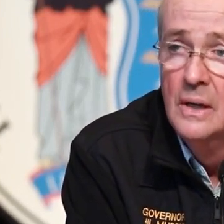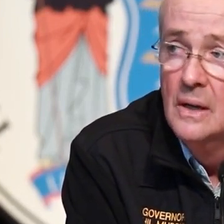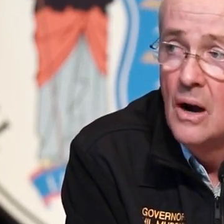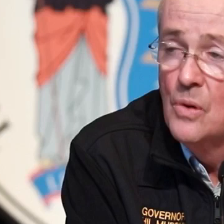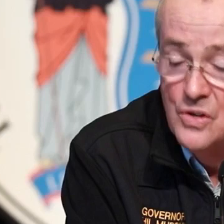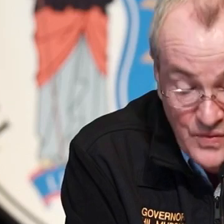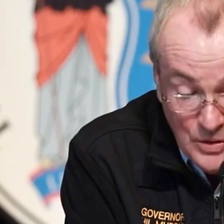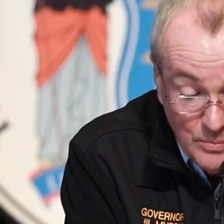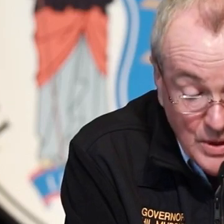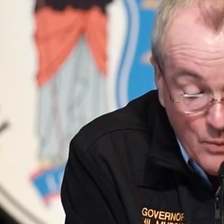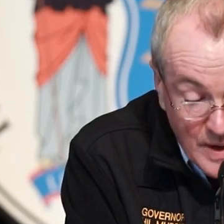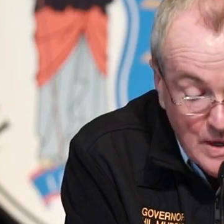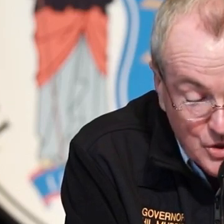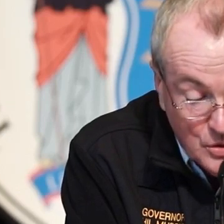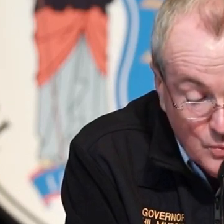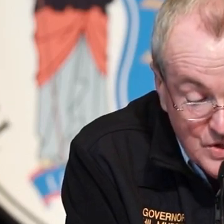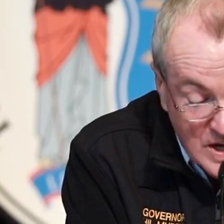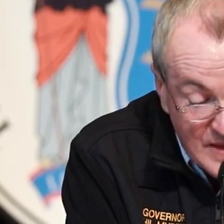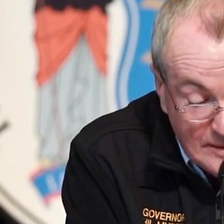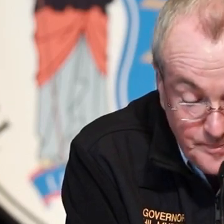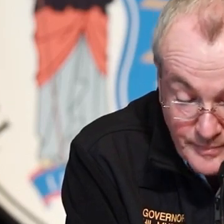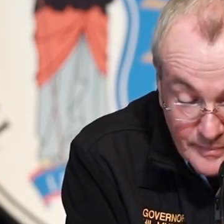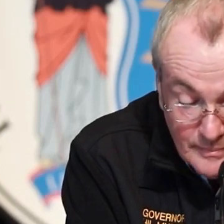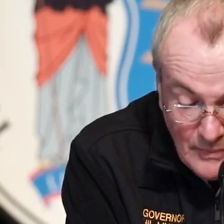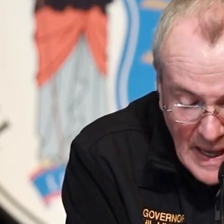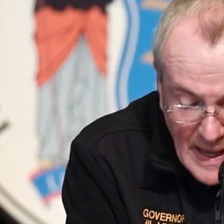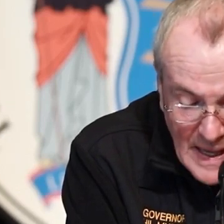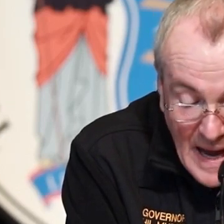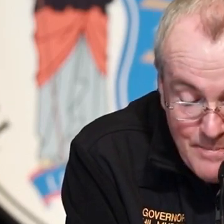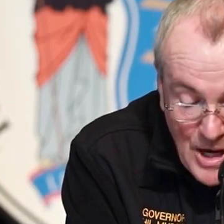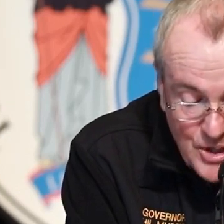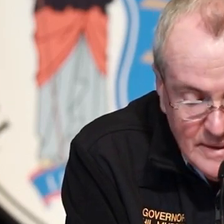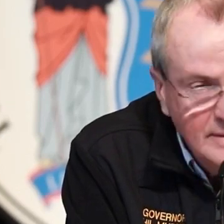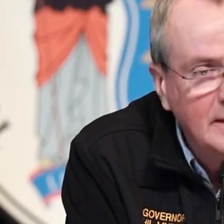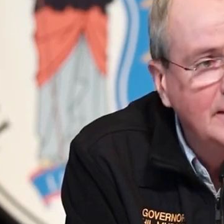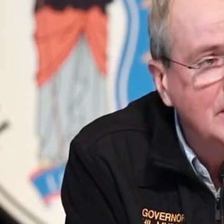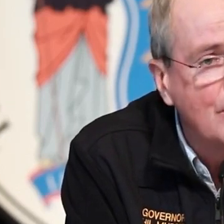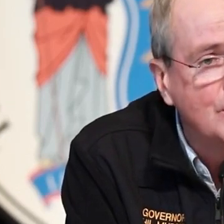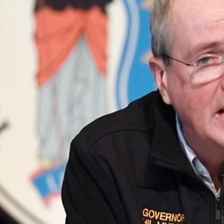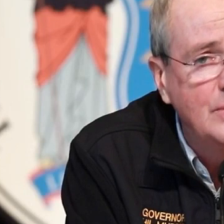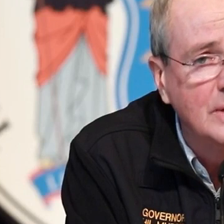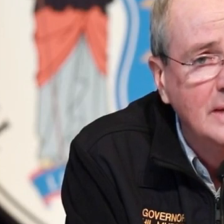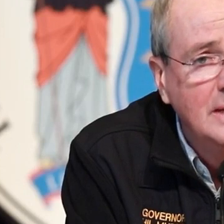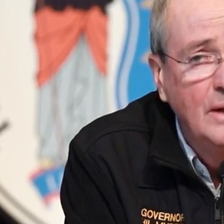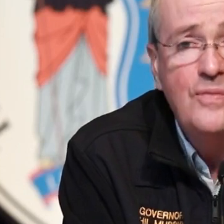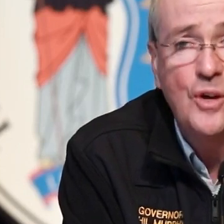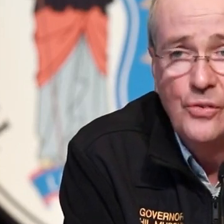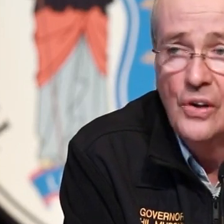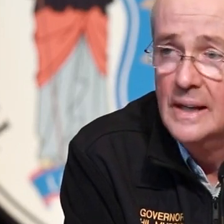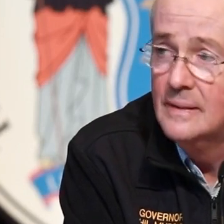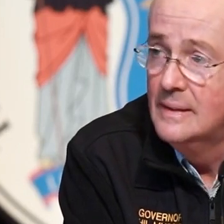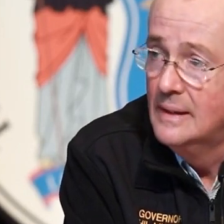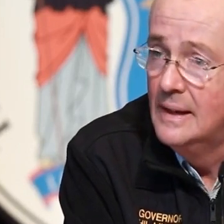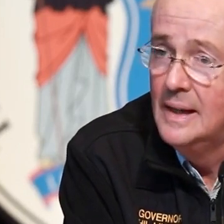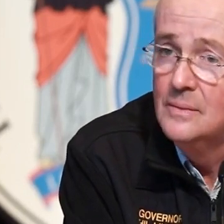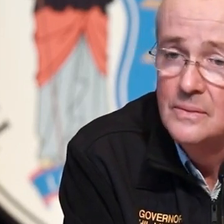particular, our most vulnerable. And I want to make sure we say that. I mentioned the other day that life goes